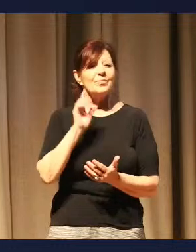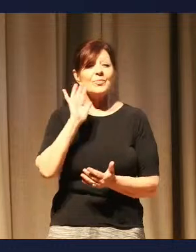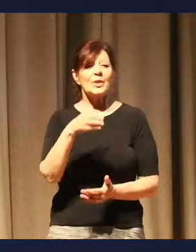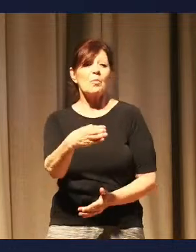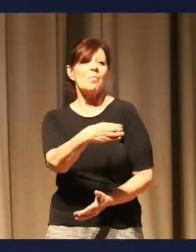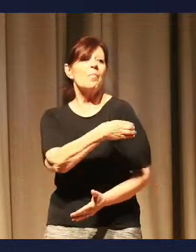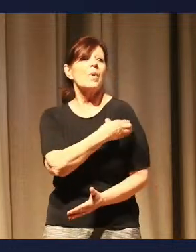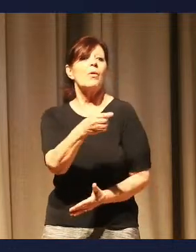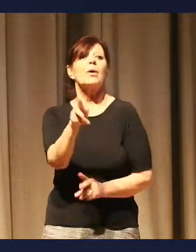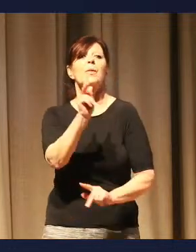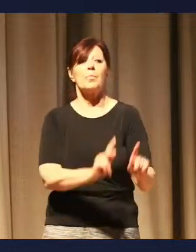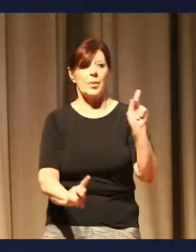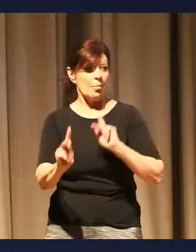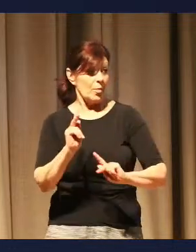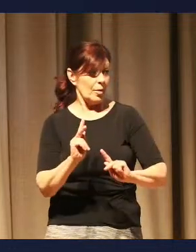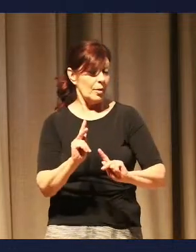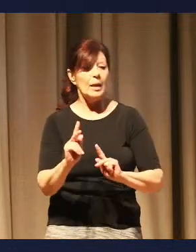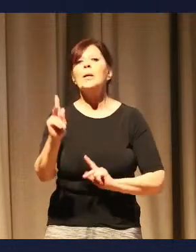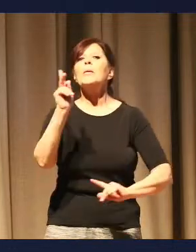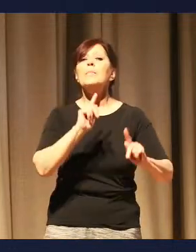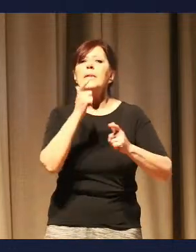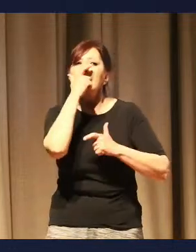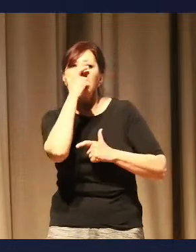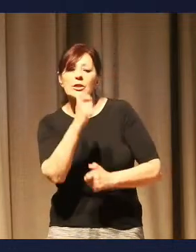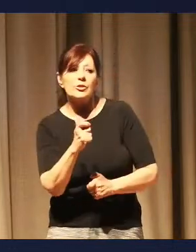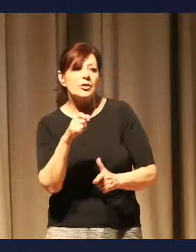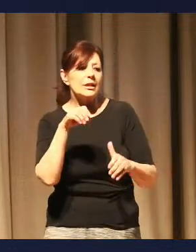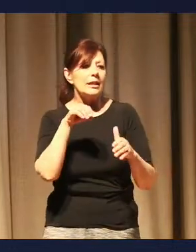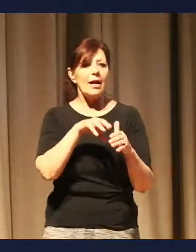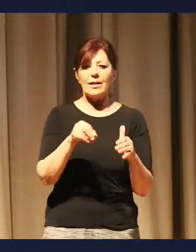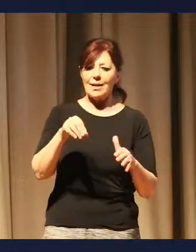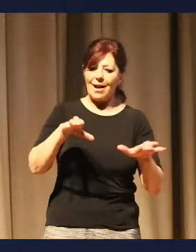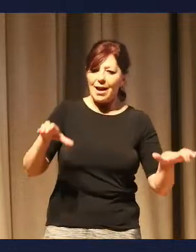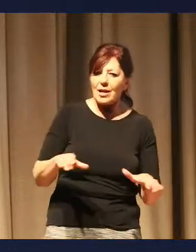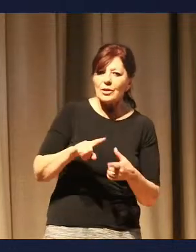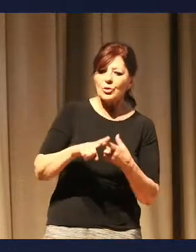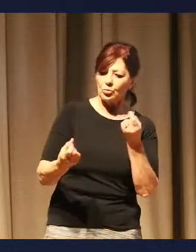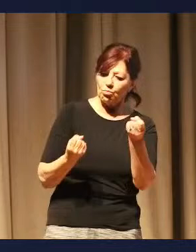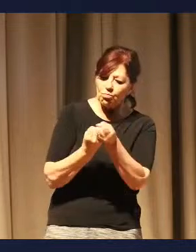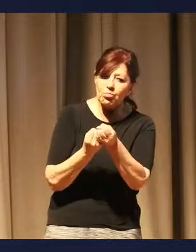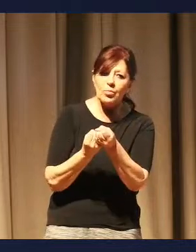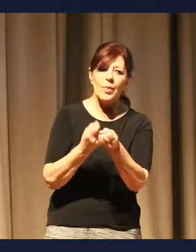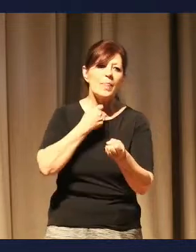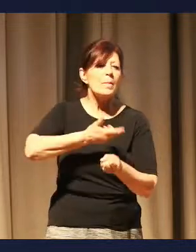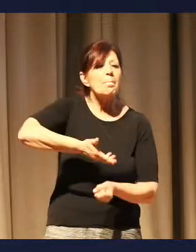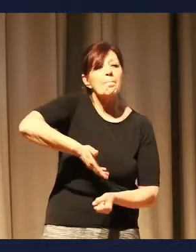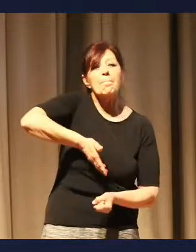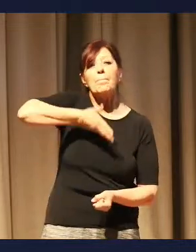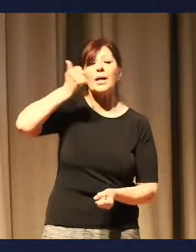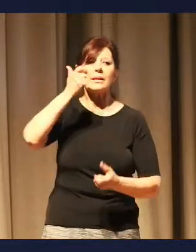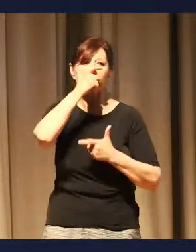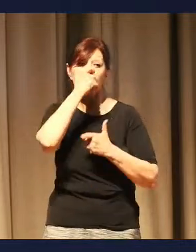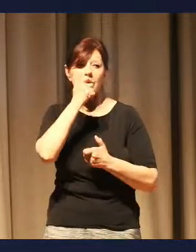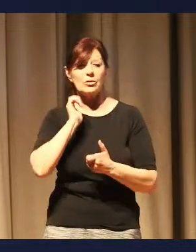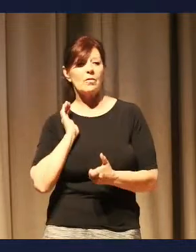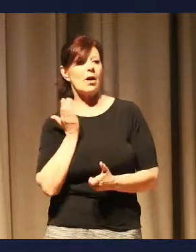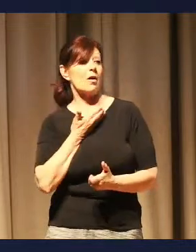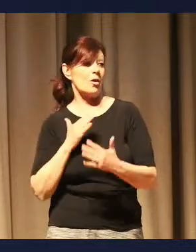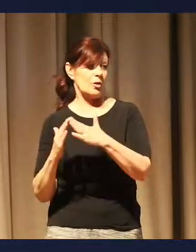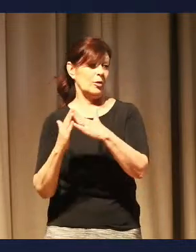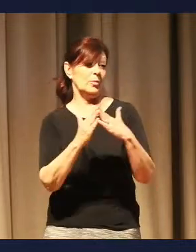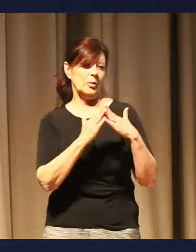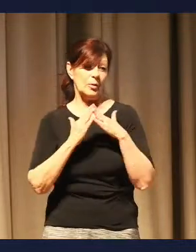of the people interested in and acting to promote the best interests of our